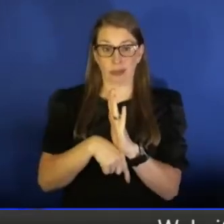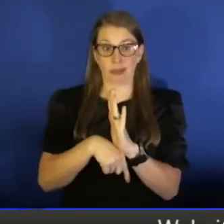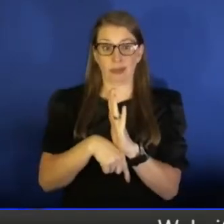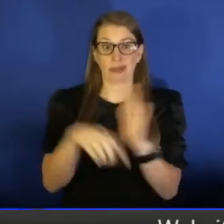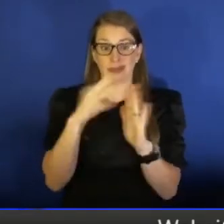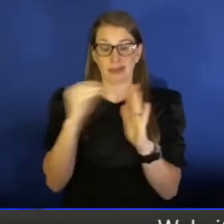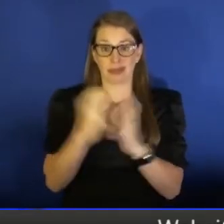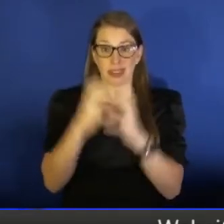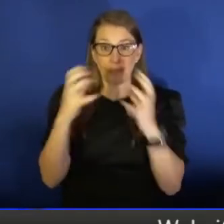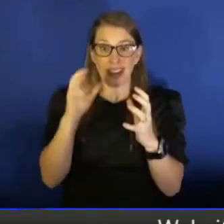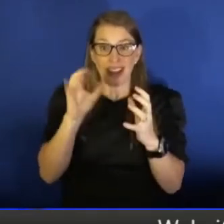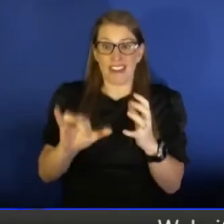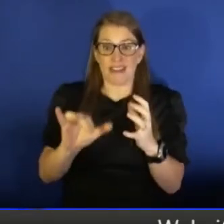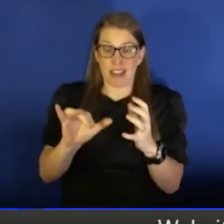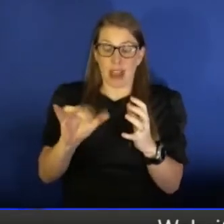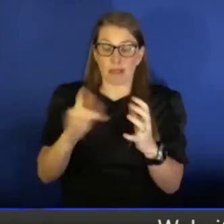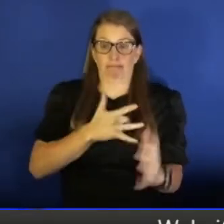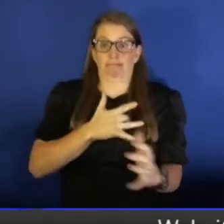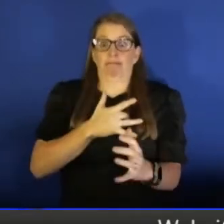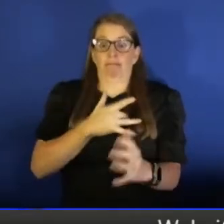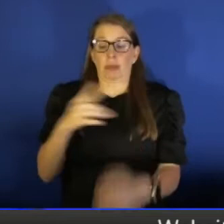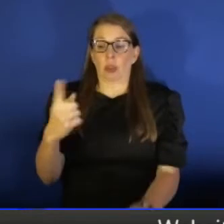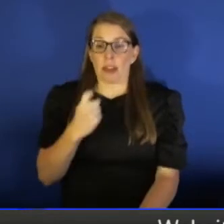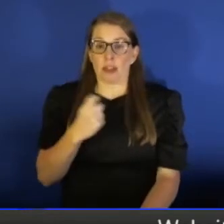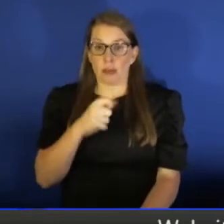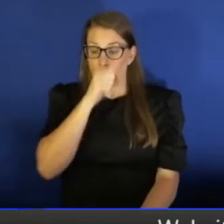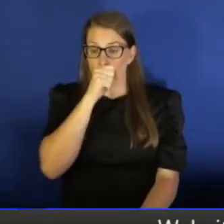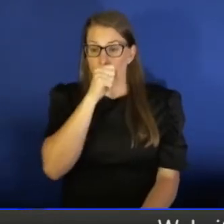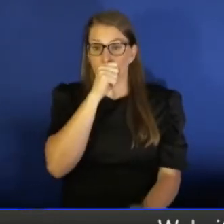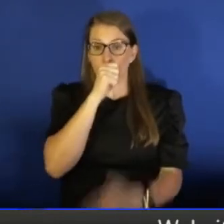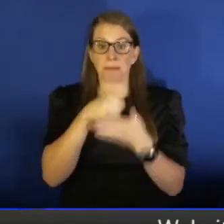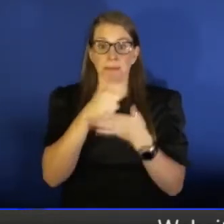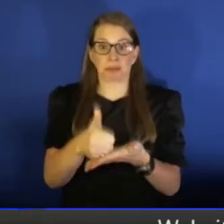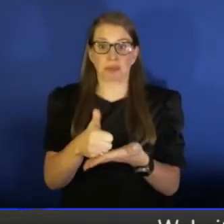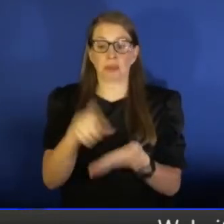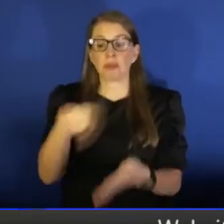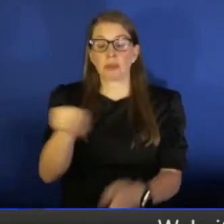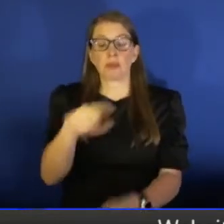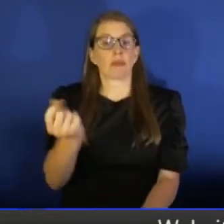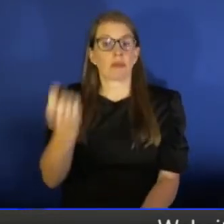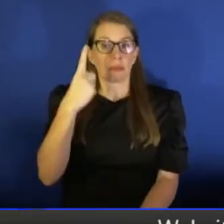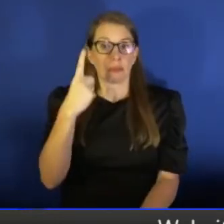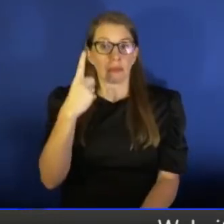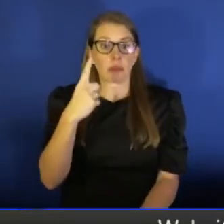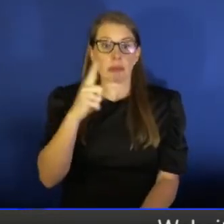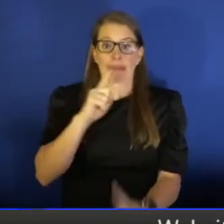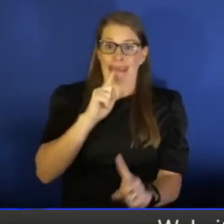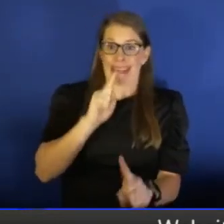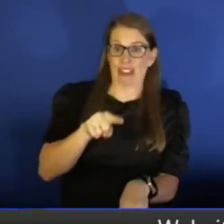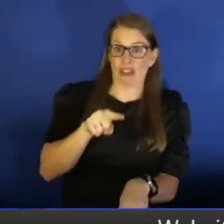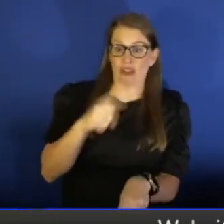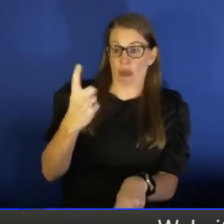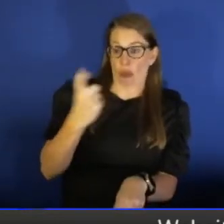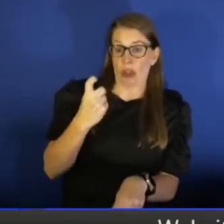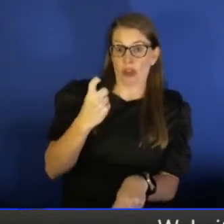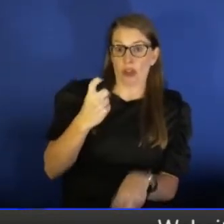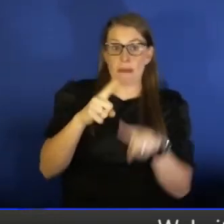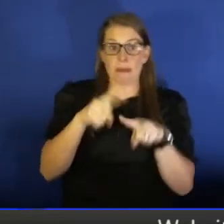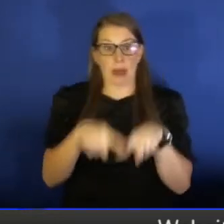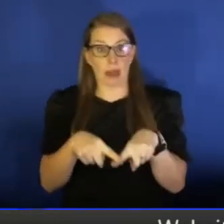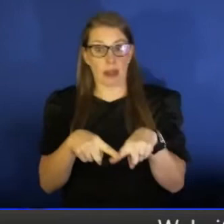that question. And so we're just helping them understand the answer to the question and base it on the